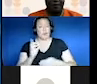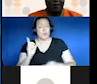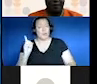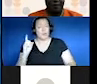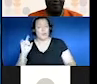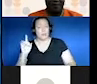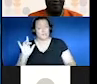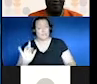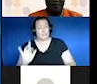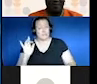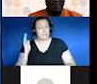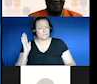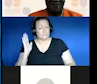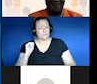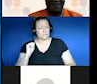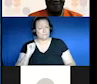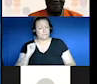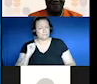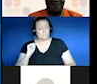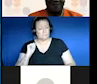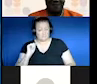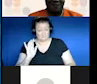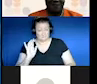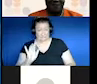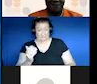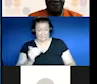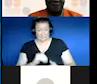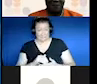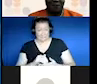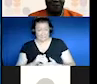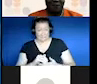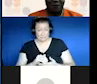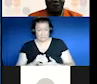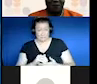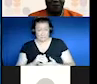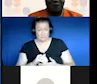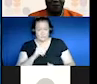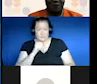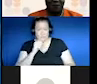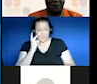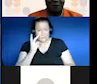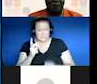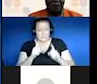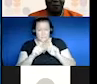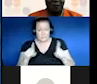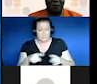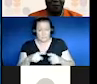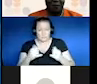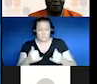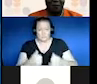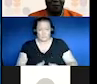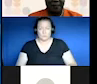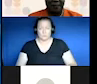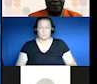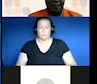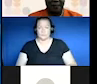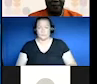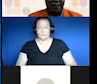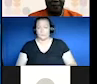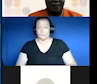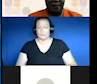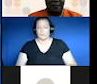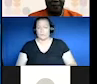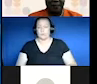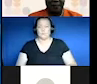did push that one. Do you mind pushing it one more time? Let's see if it. I don't even see it on my screen at this point.